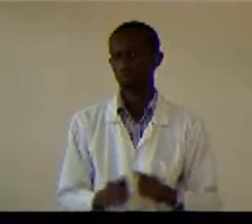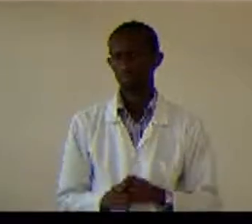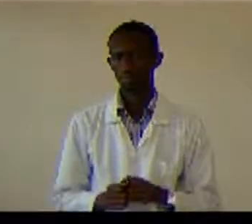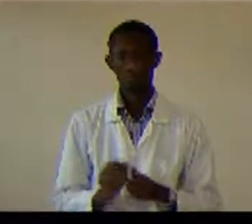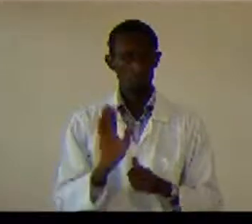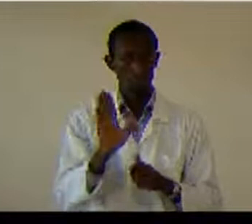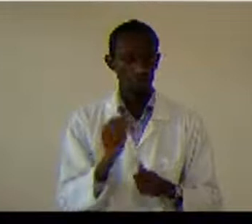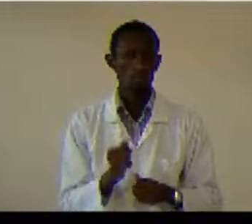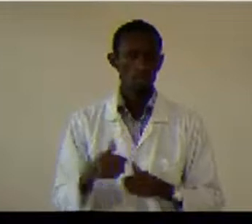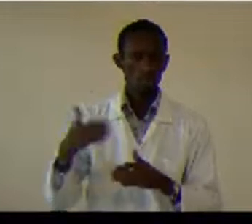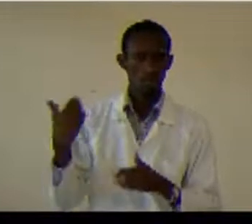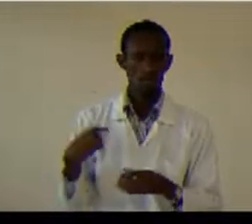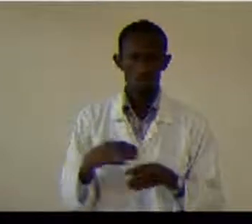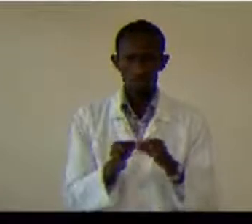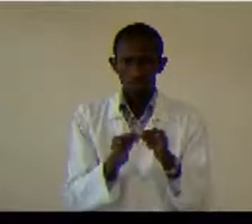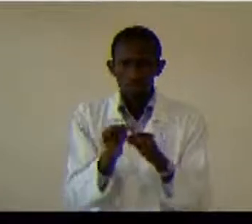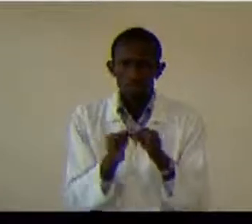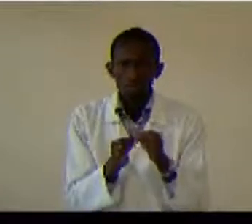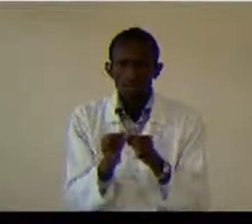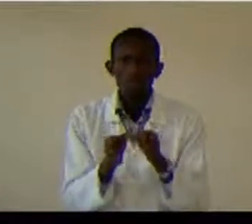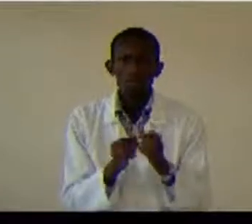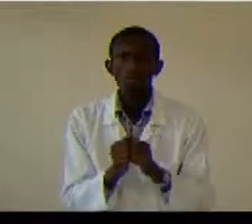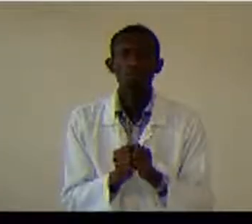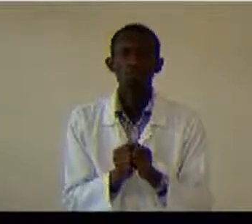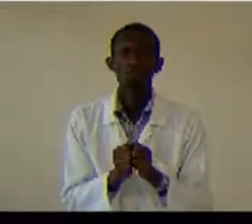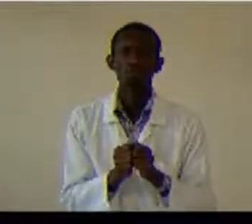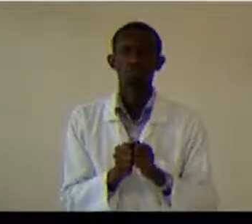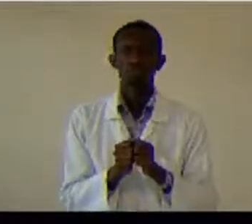the following processes of melting, deposition,